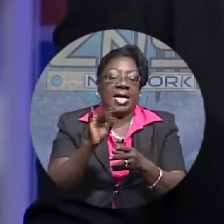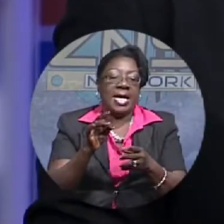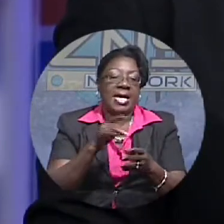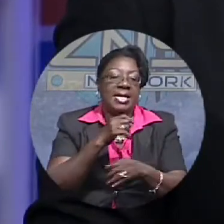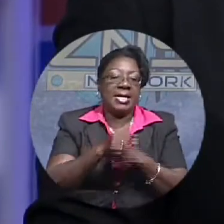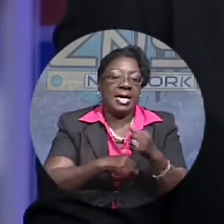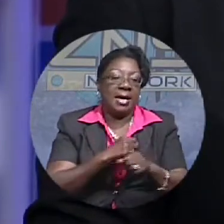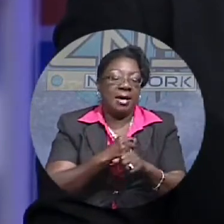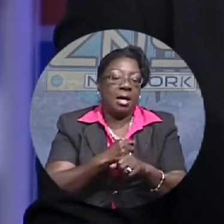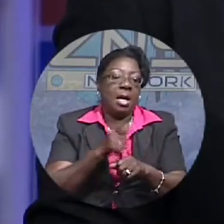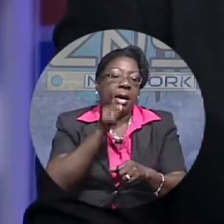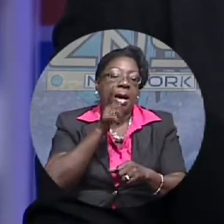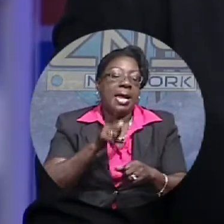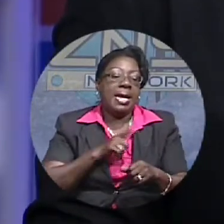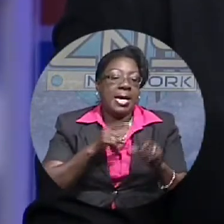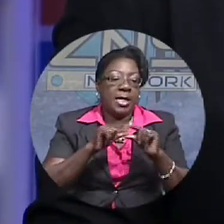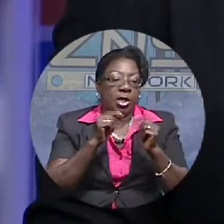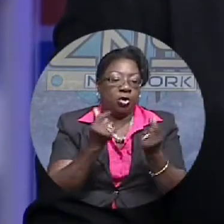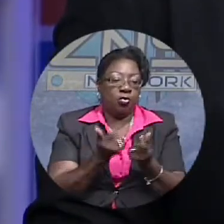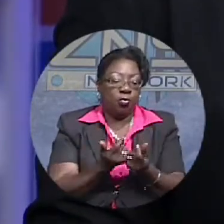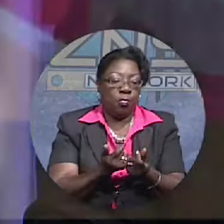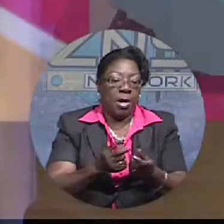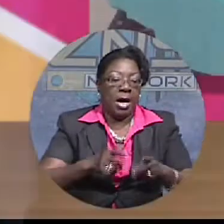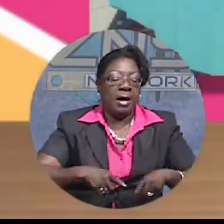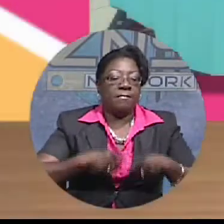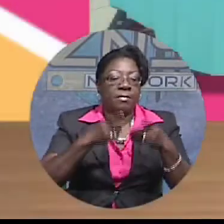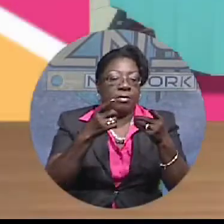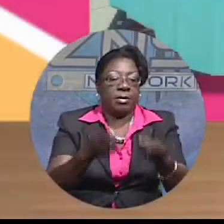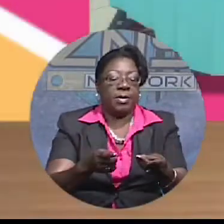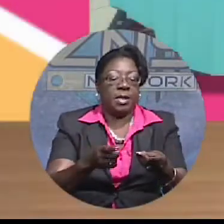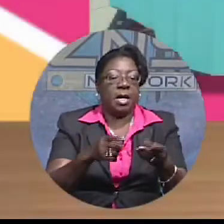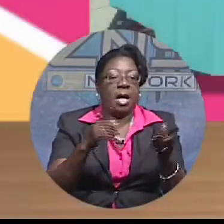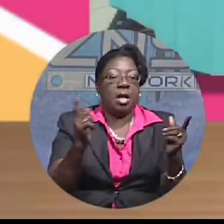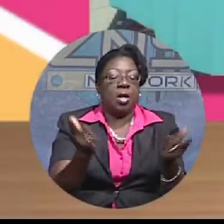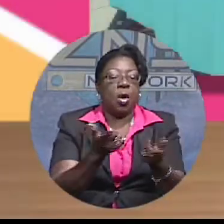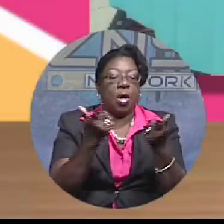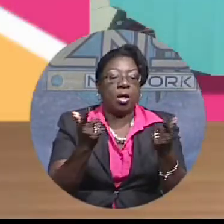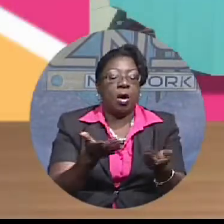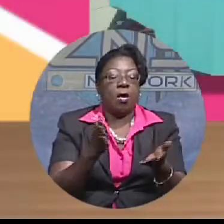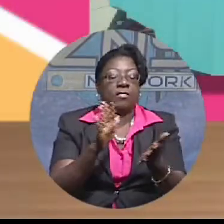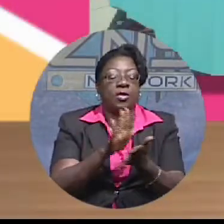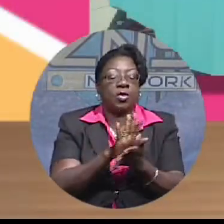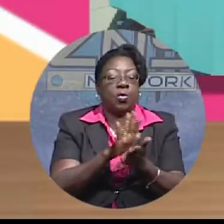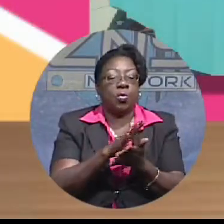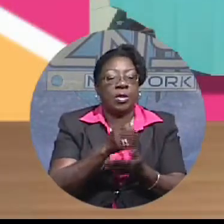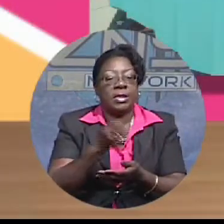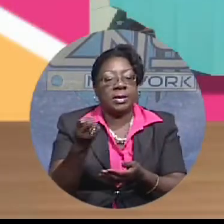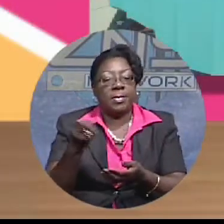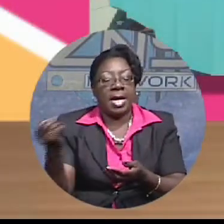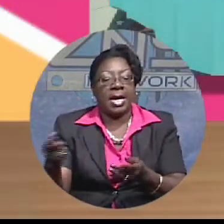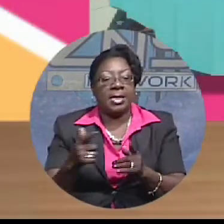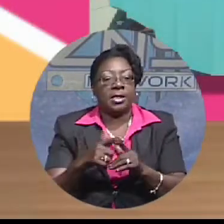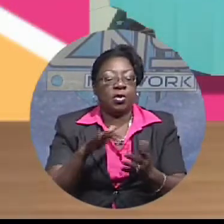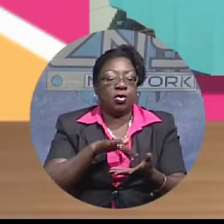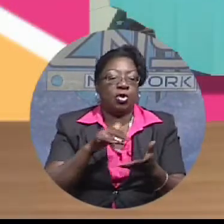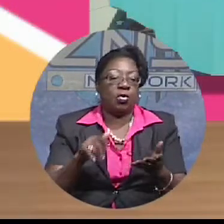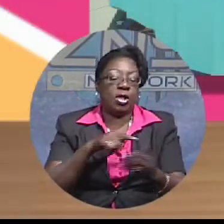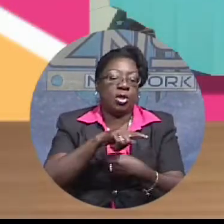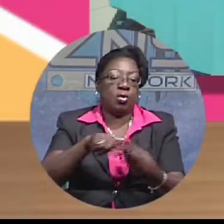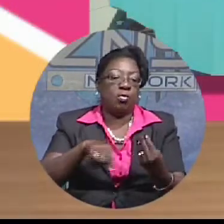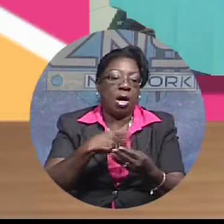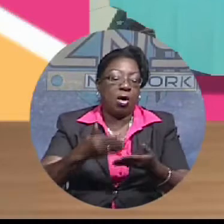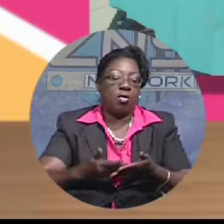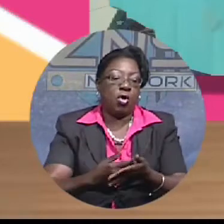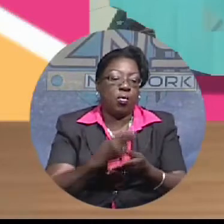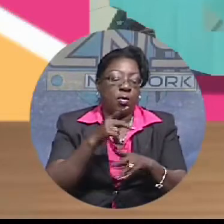Zeta Phi Beta Sorority Incorporated have donated a variety of school supplies to thousands of students around the capital. A special presentation